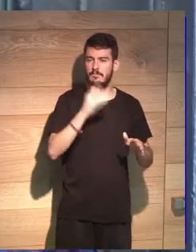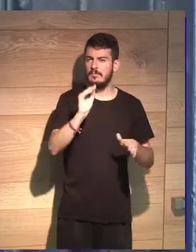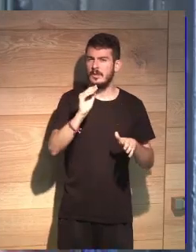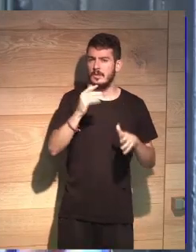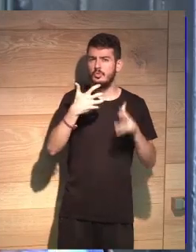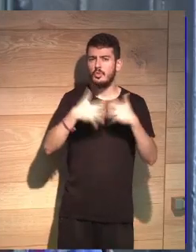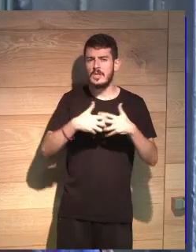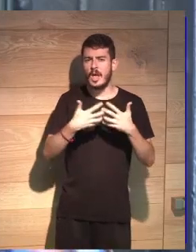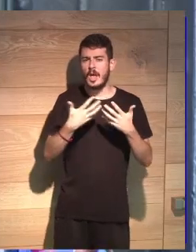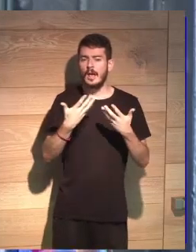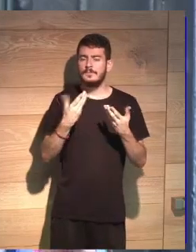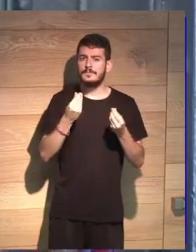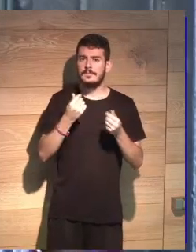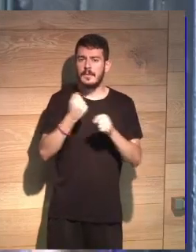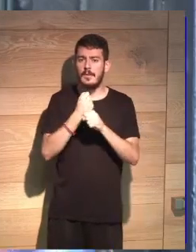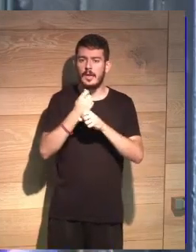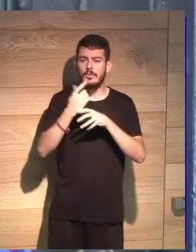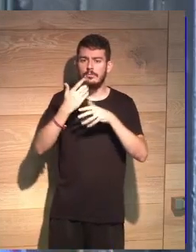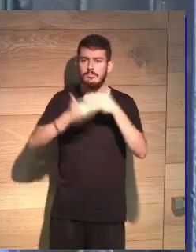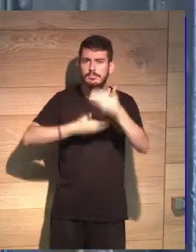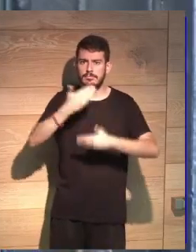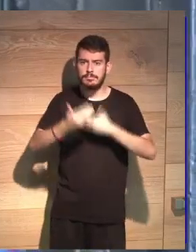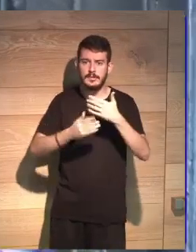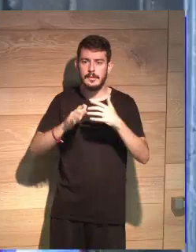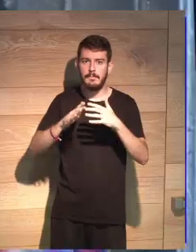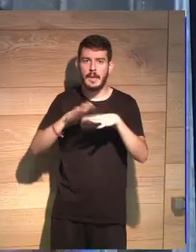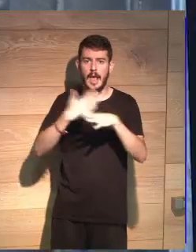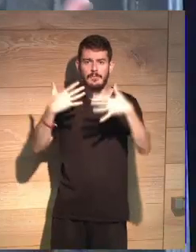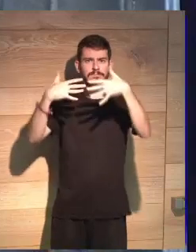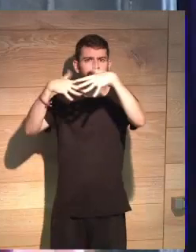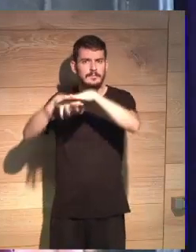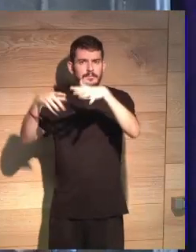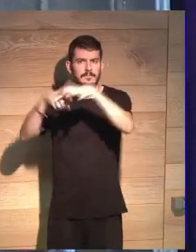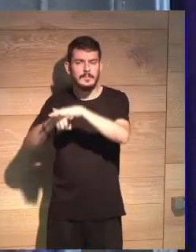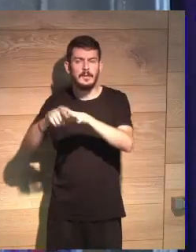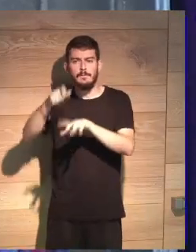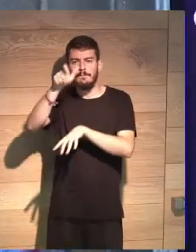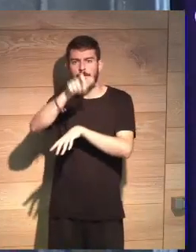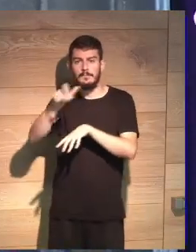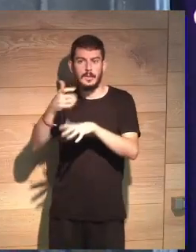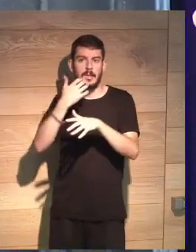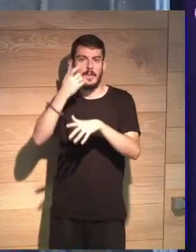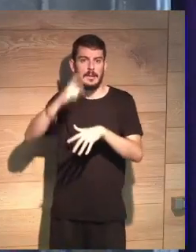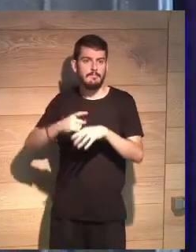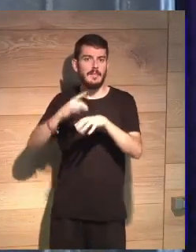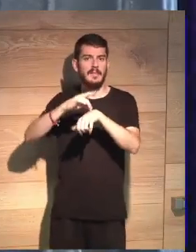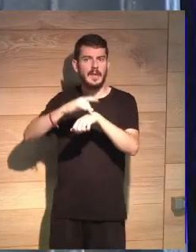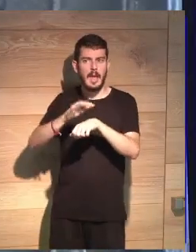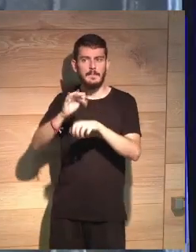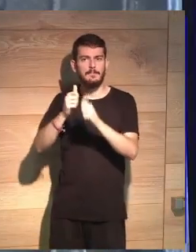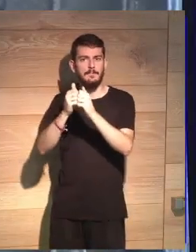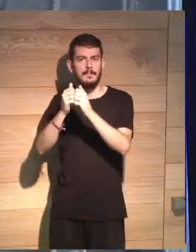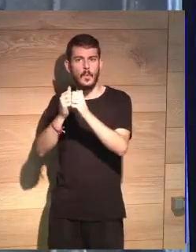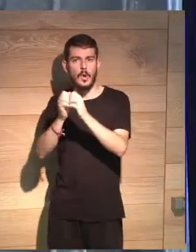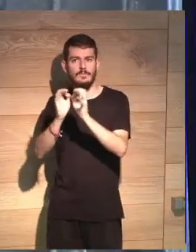to speak on behalf of these people and how the industry is evolving toward the integration and also to